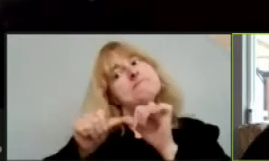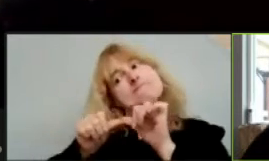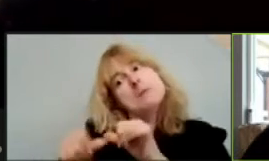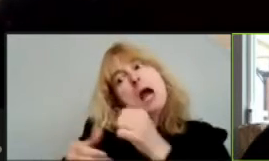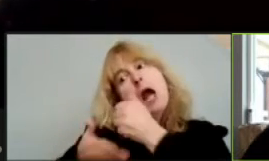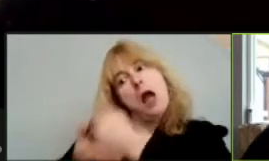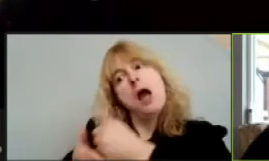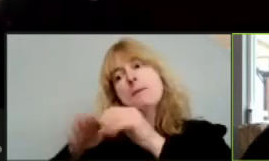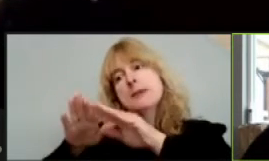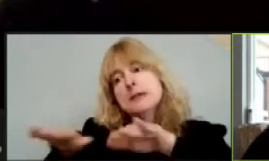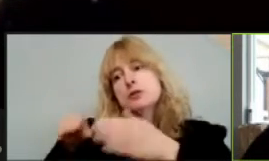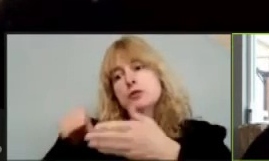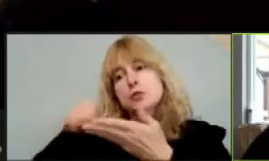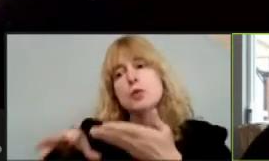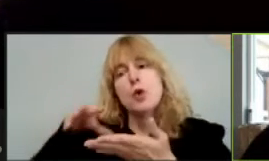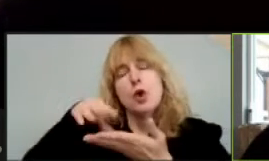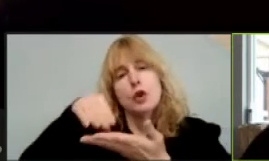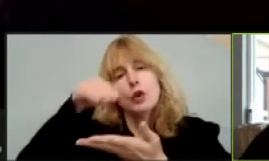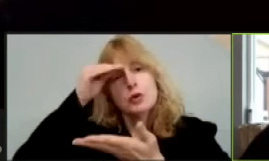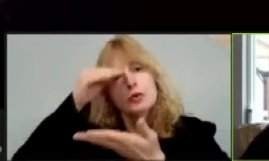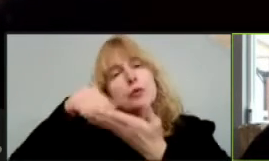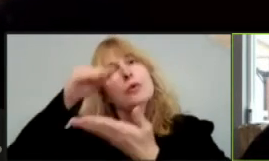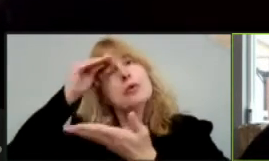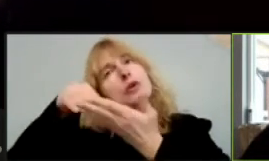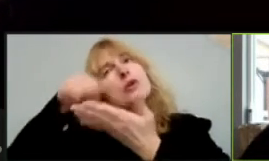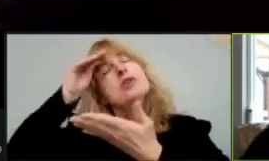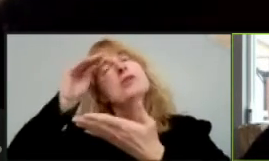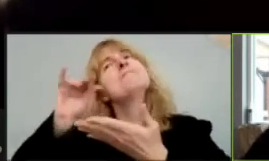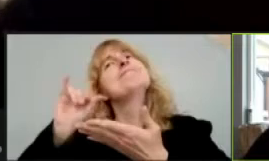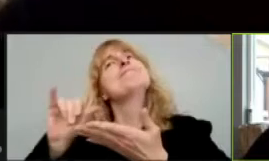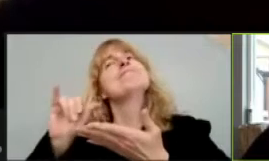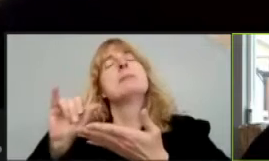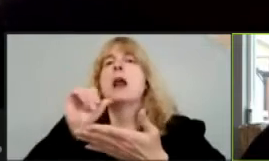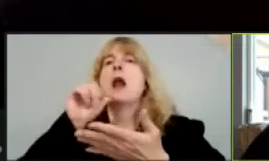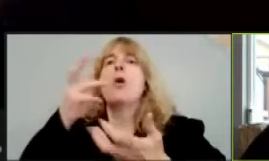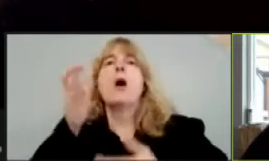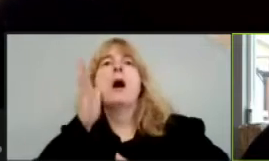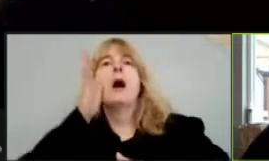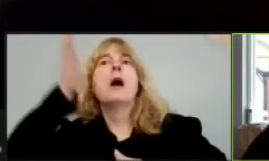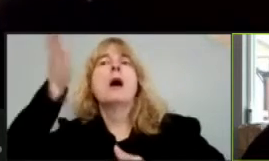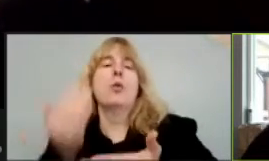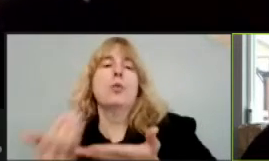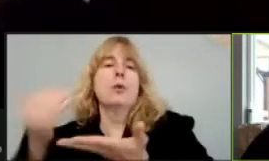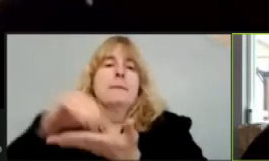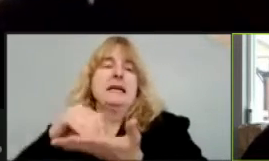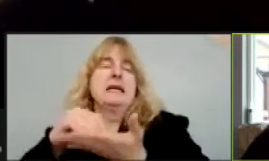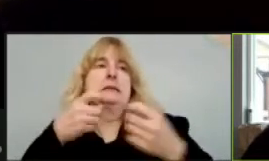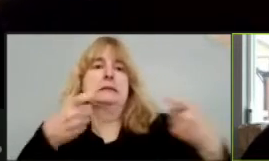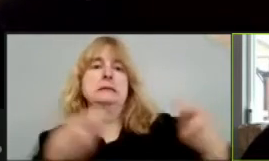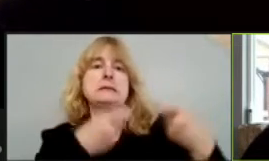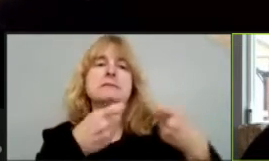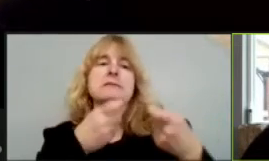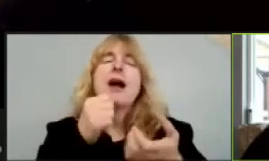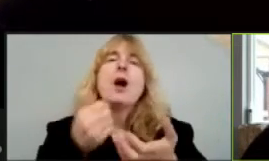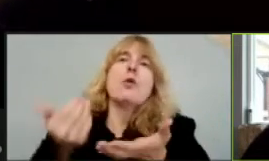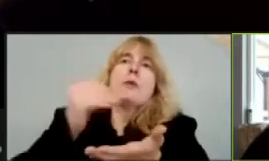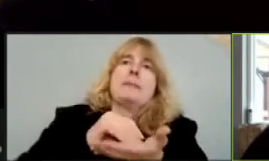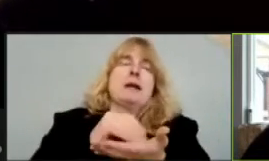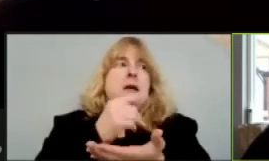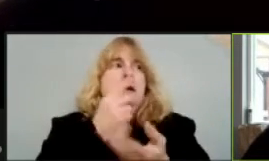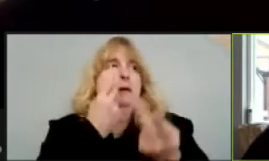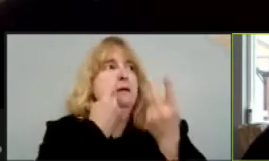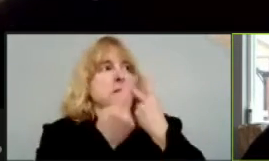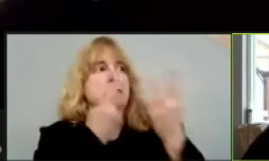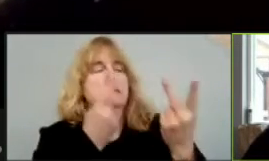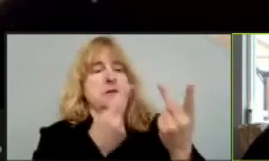a way that they can then, in the future, not repeat what we're seeing right now. But it's also